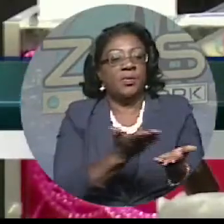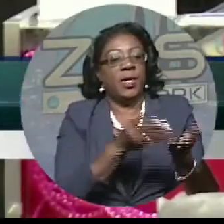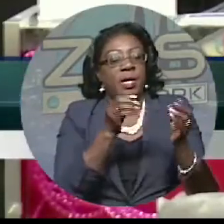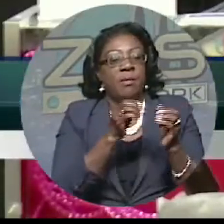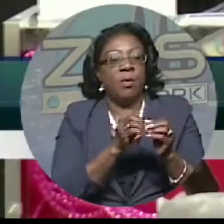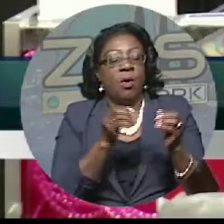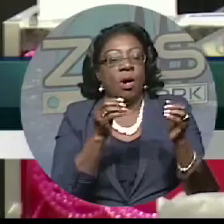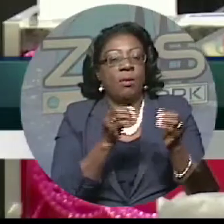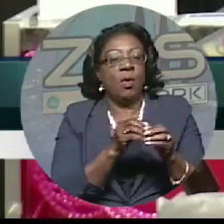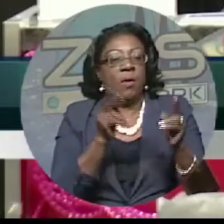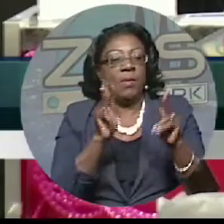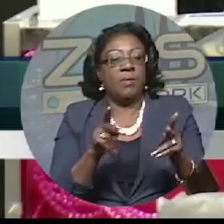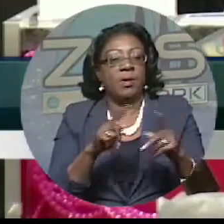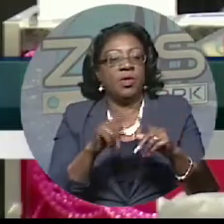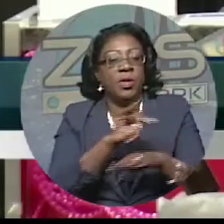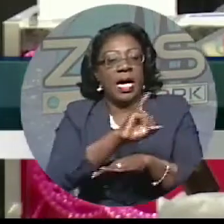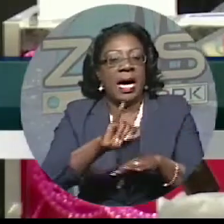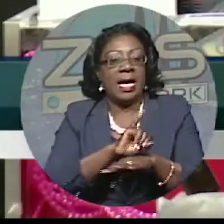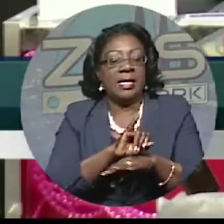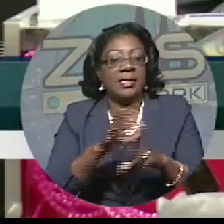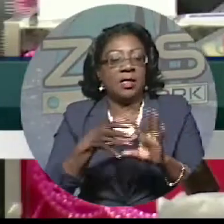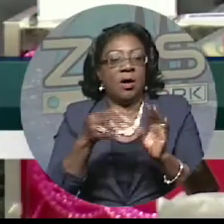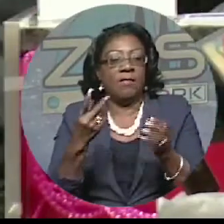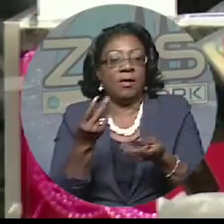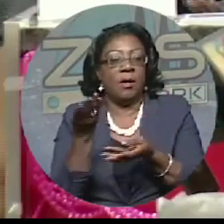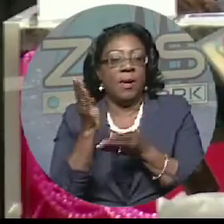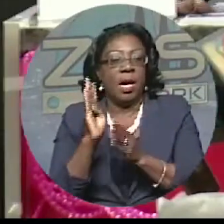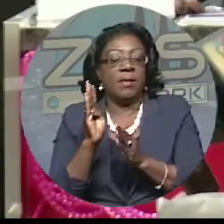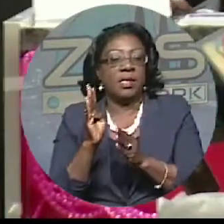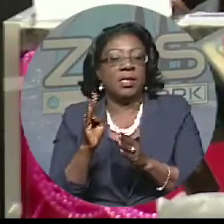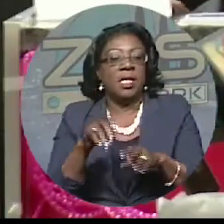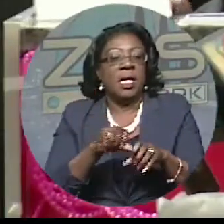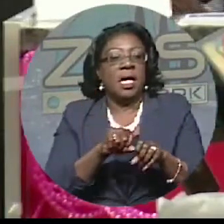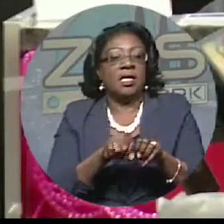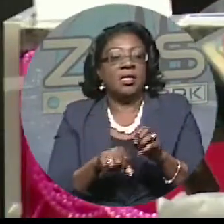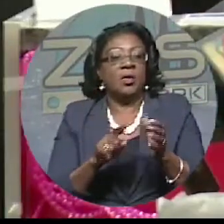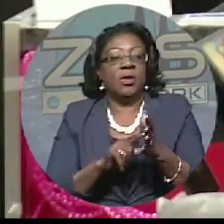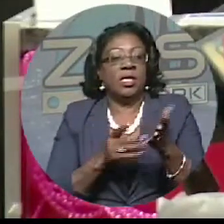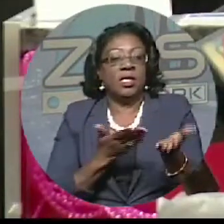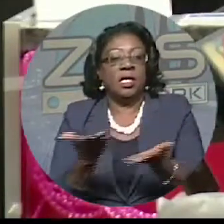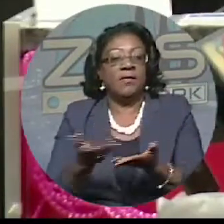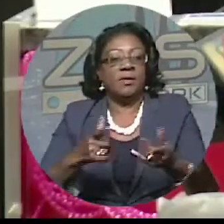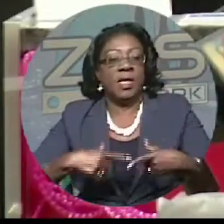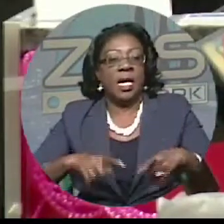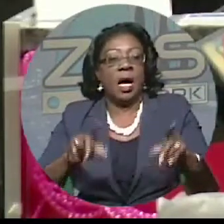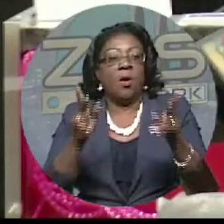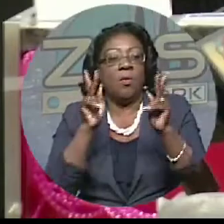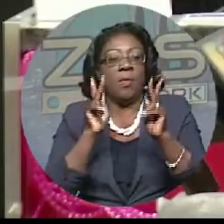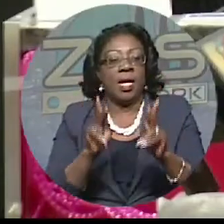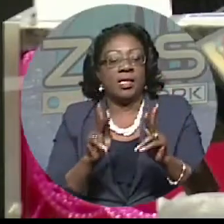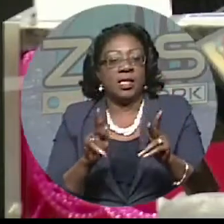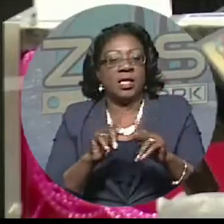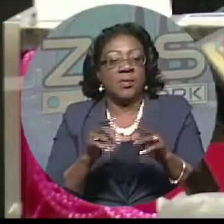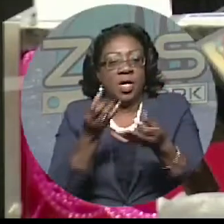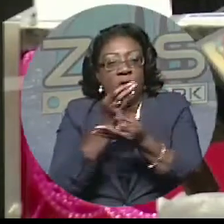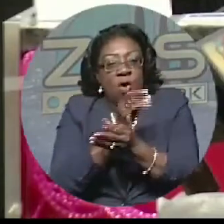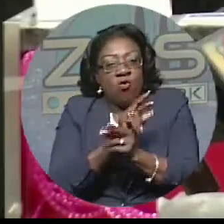islands of the Bahamas. And Silver's exceptional service will allow passengers to be